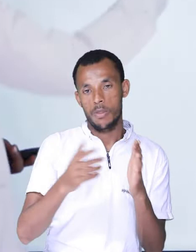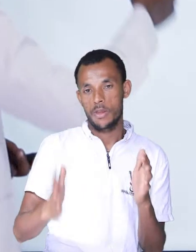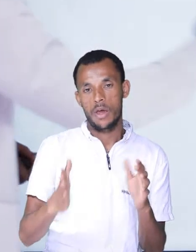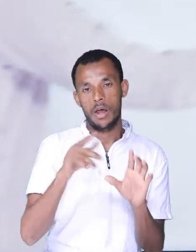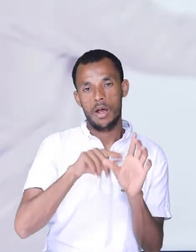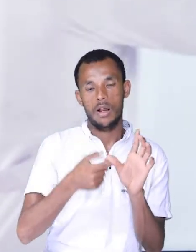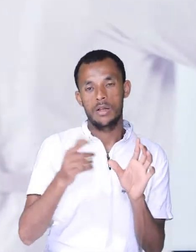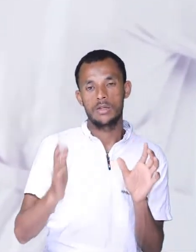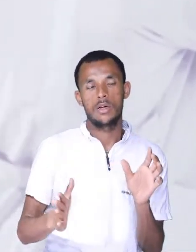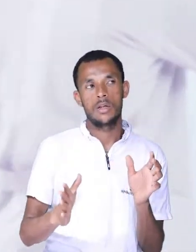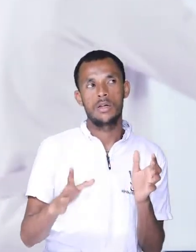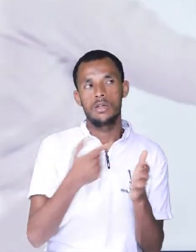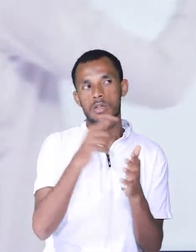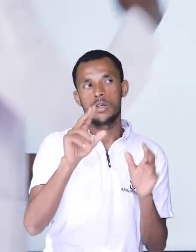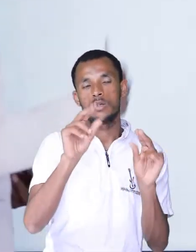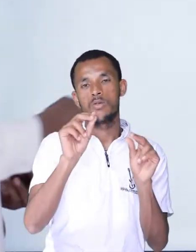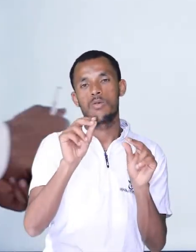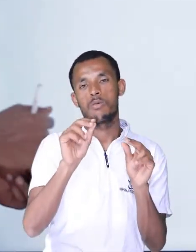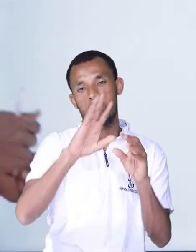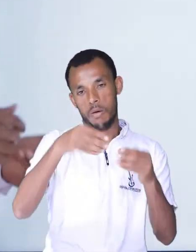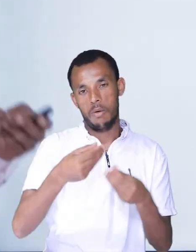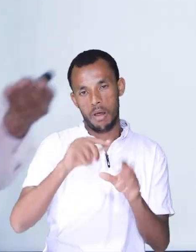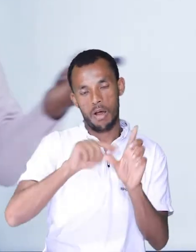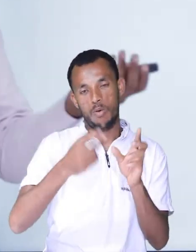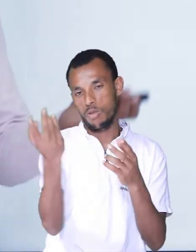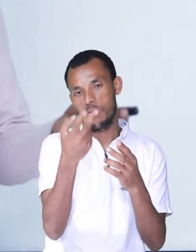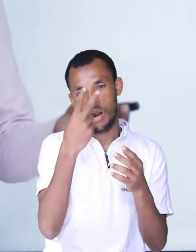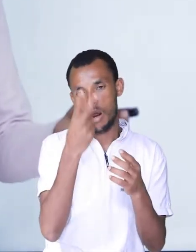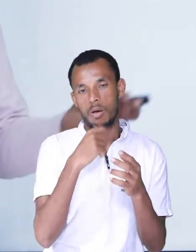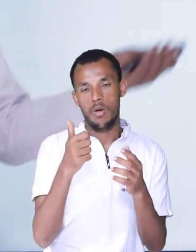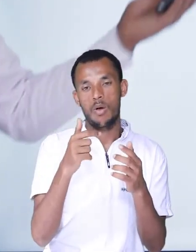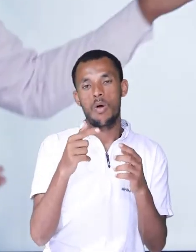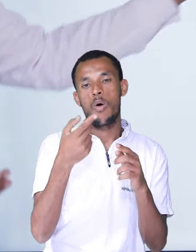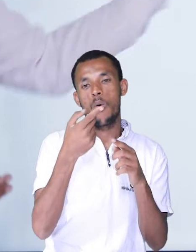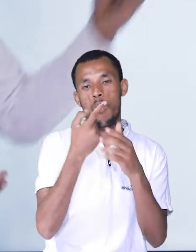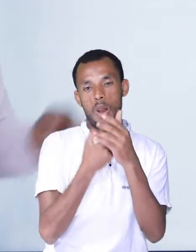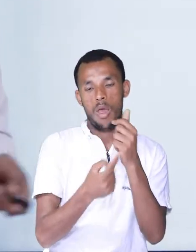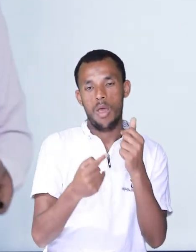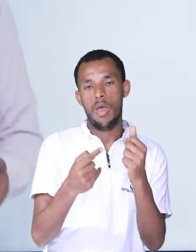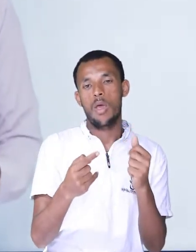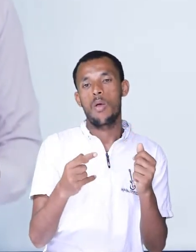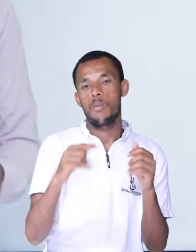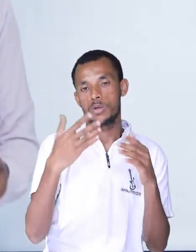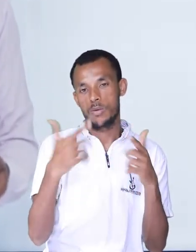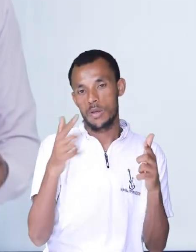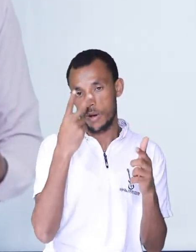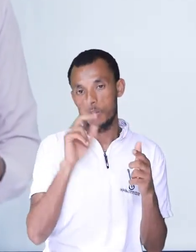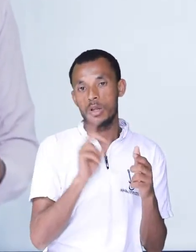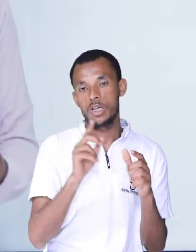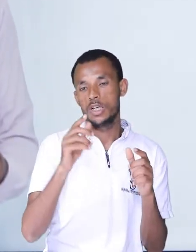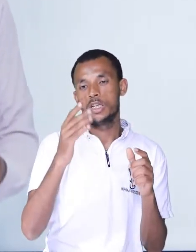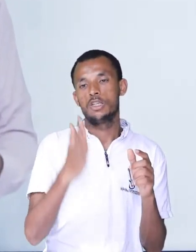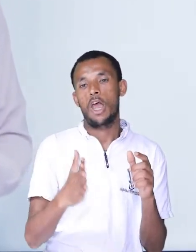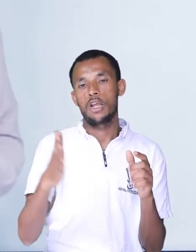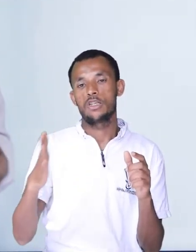is there is no given angle here. Therefore, the only possibility you can use side-side similarity